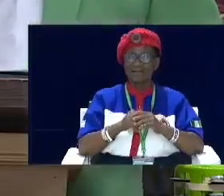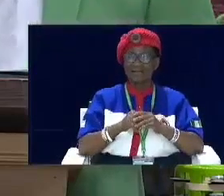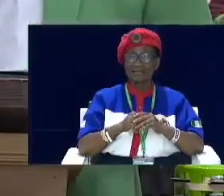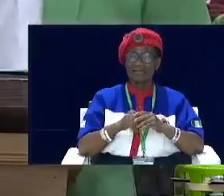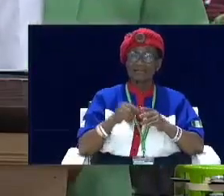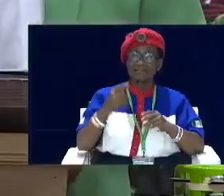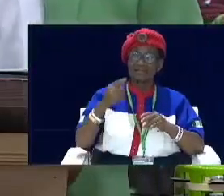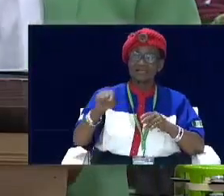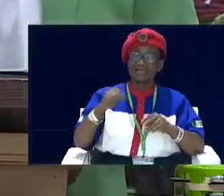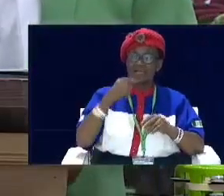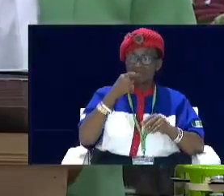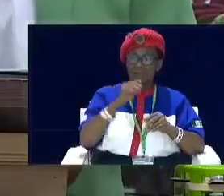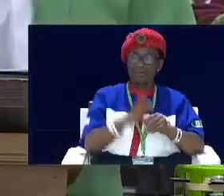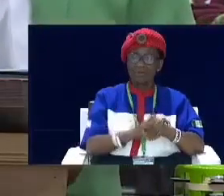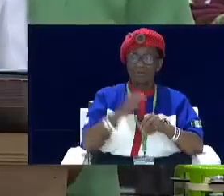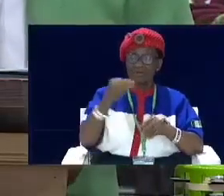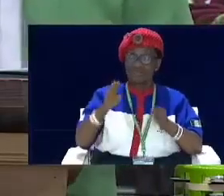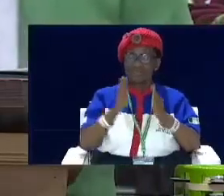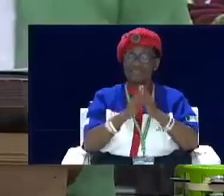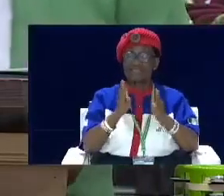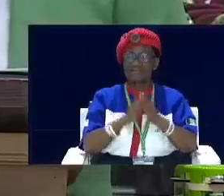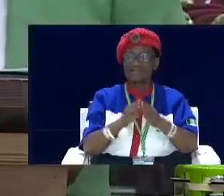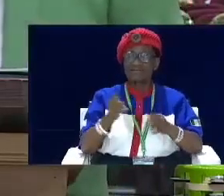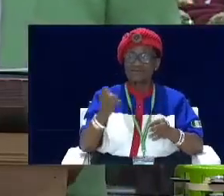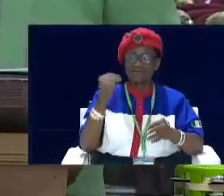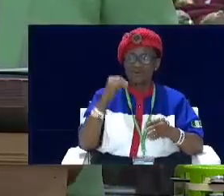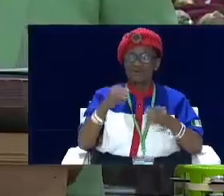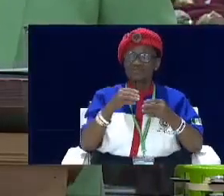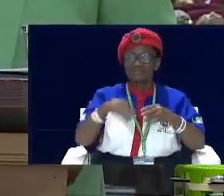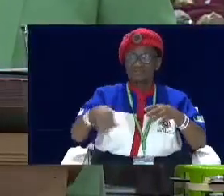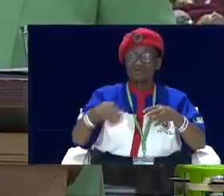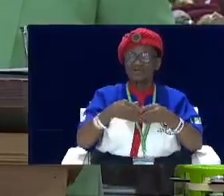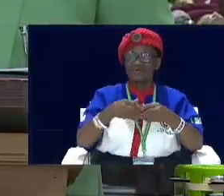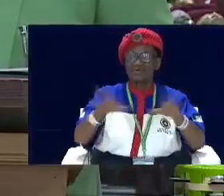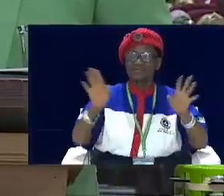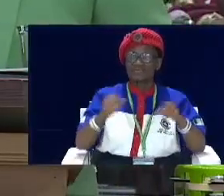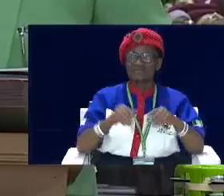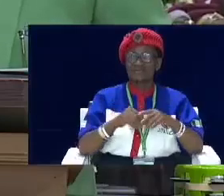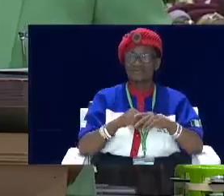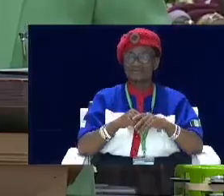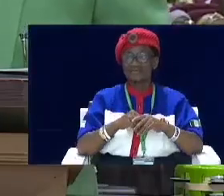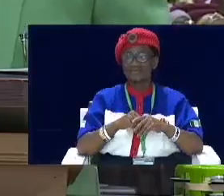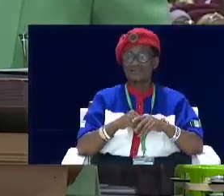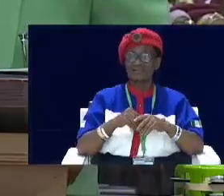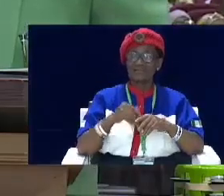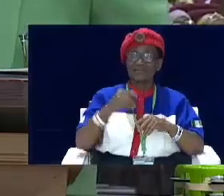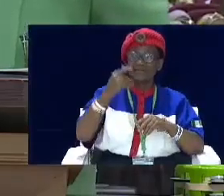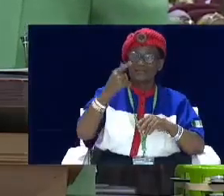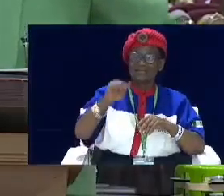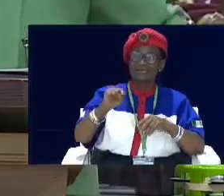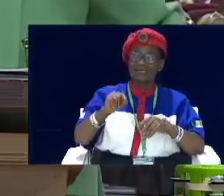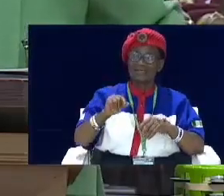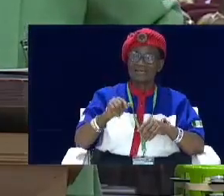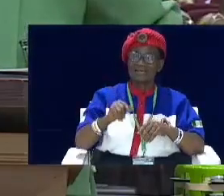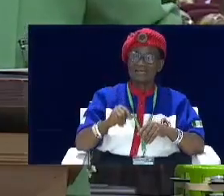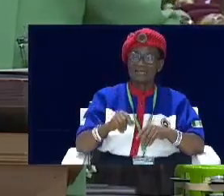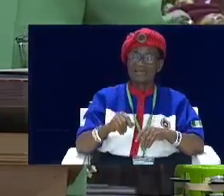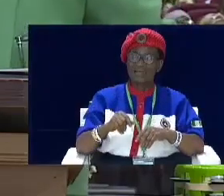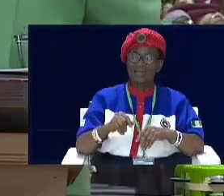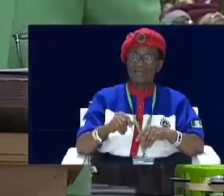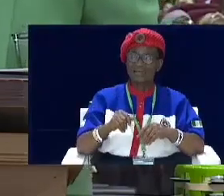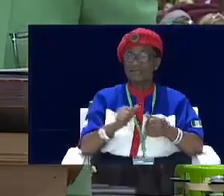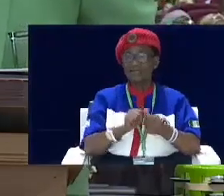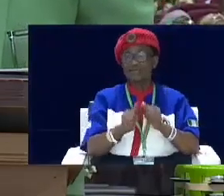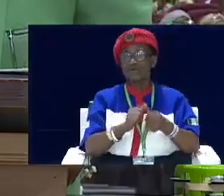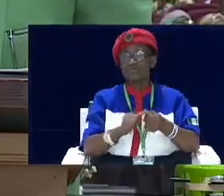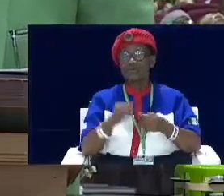problem of the city was over. Ìṣòro ìlú náà ó sì dópin. The problem in all your cities.